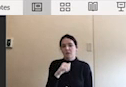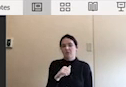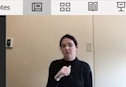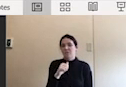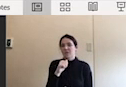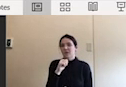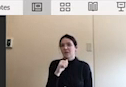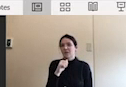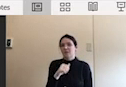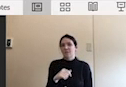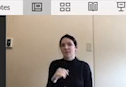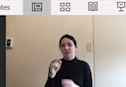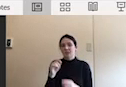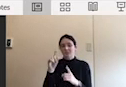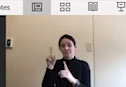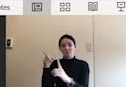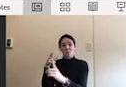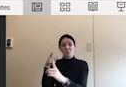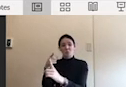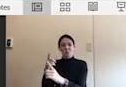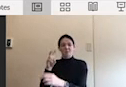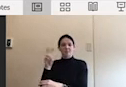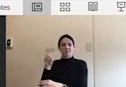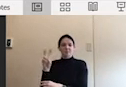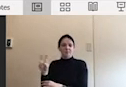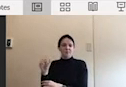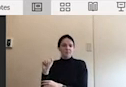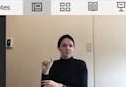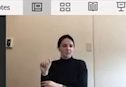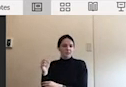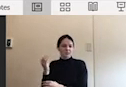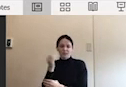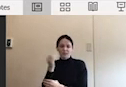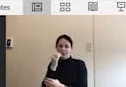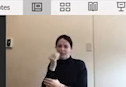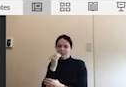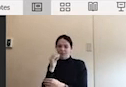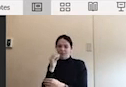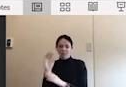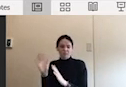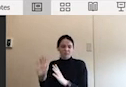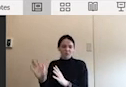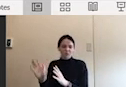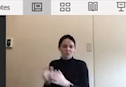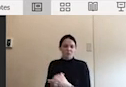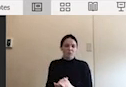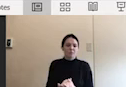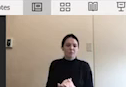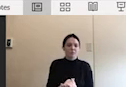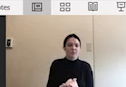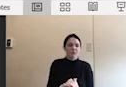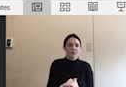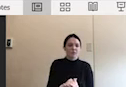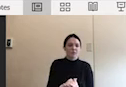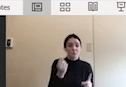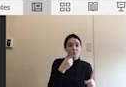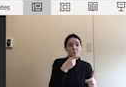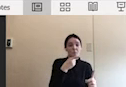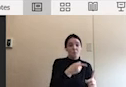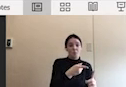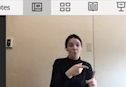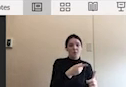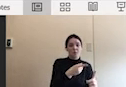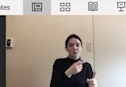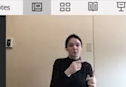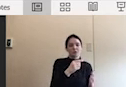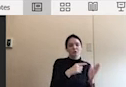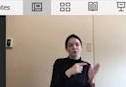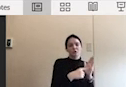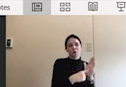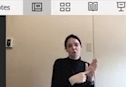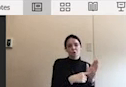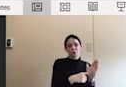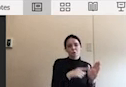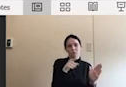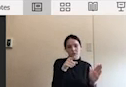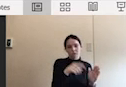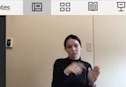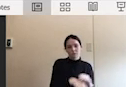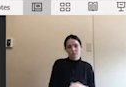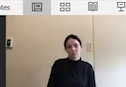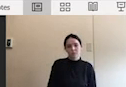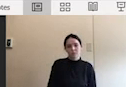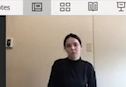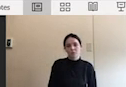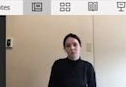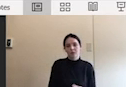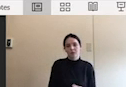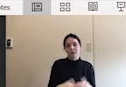is to get the idea across. So here's what's happening in our little experiment. We have a bottle with a lot of air in it. We are forcing